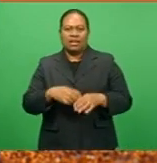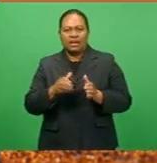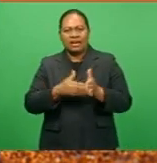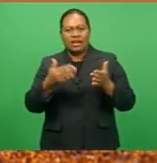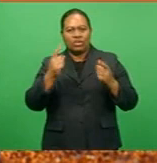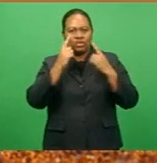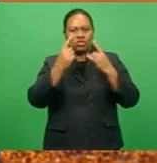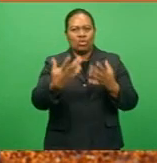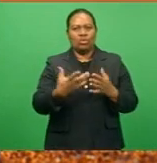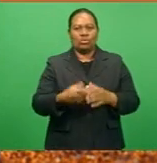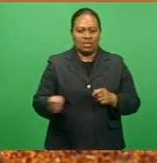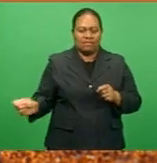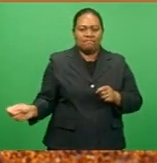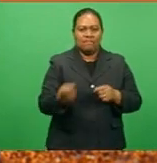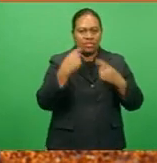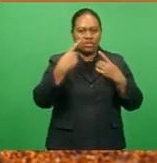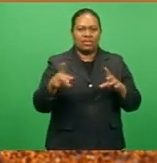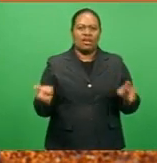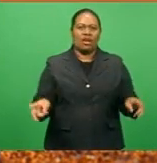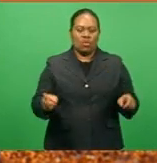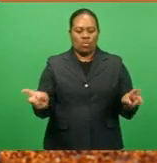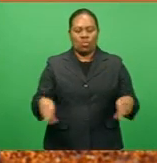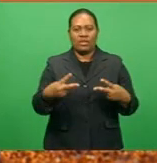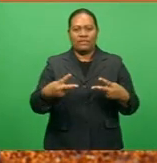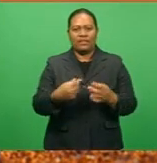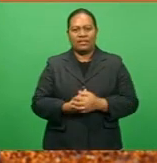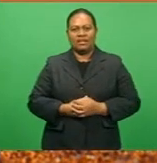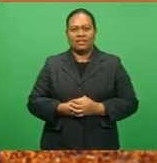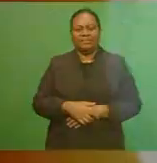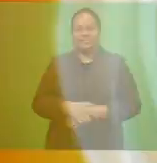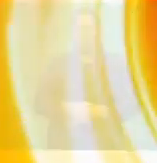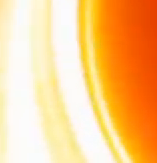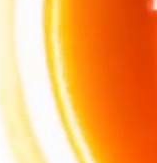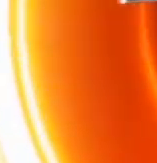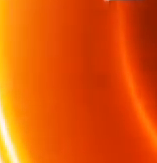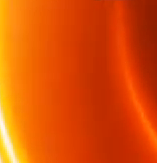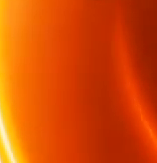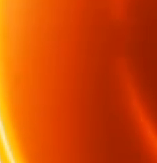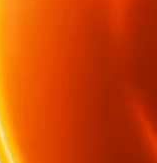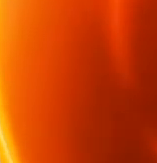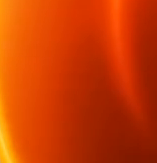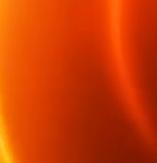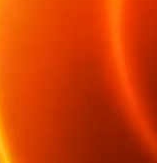and grab the last spot in the Paris Rolex Masters quarterfinals.